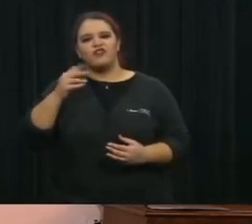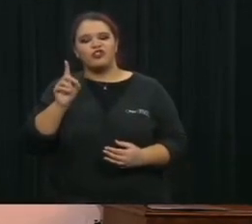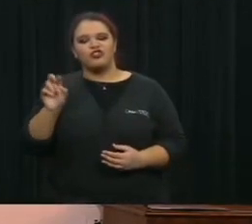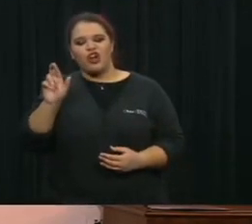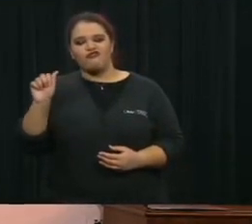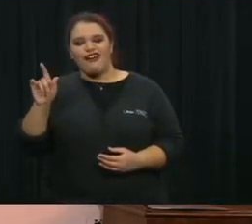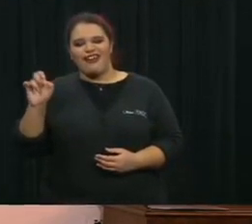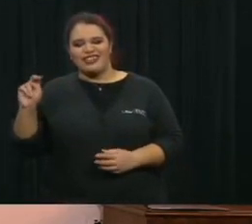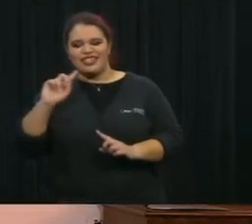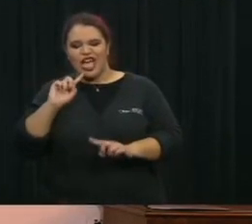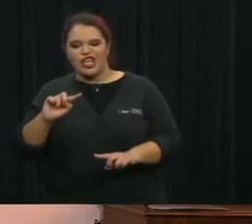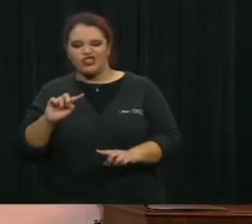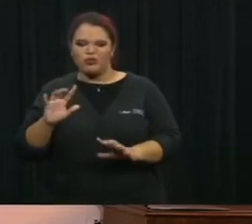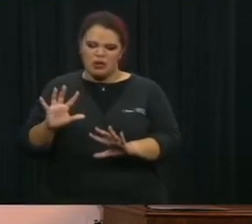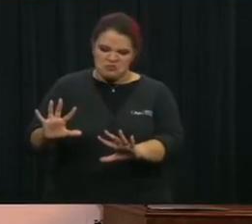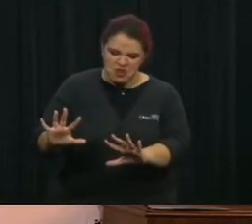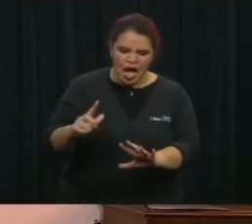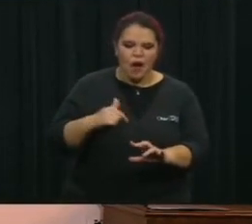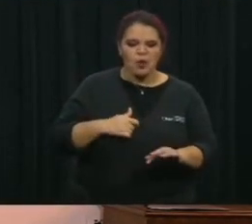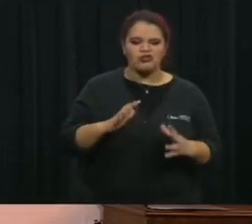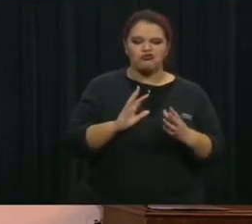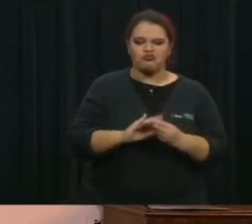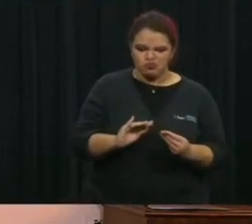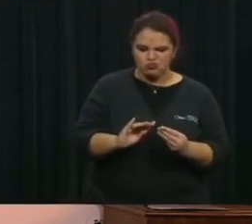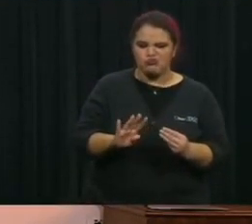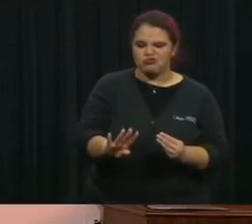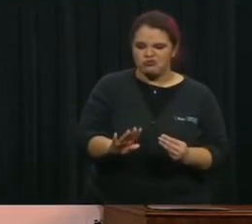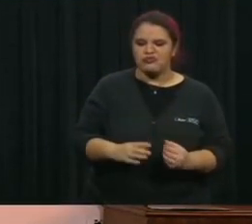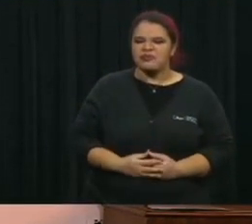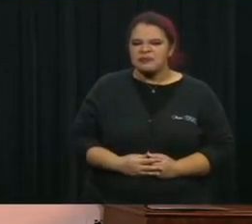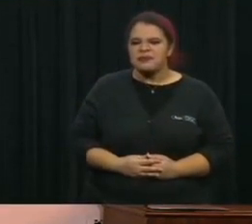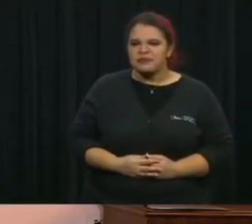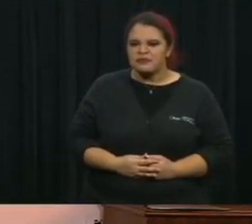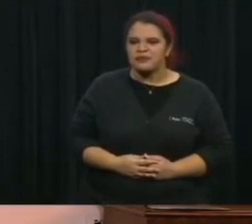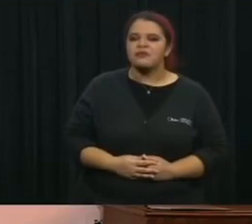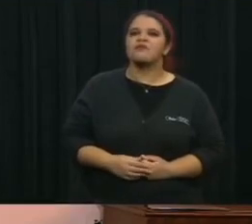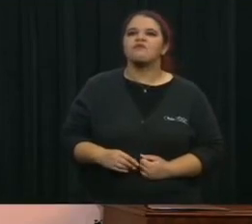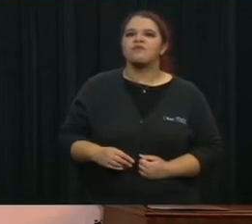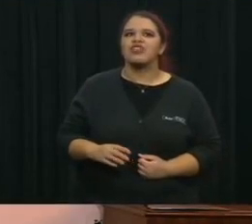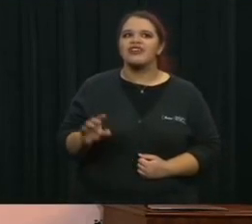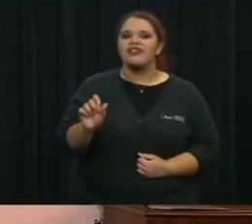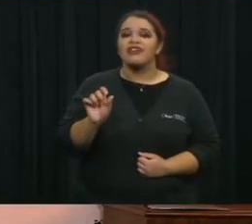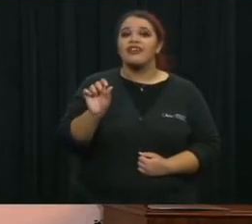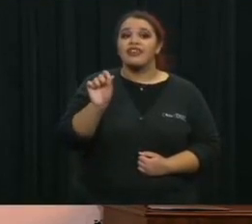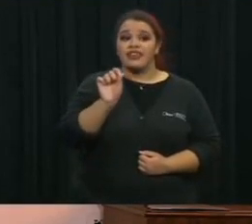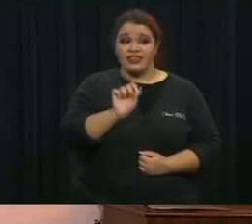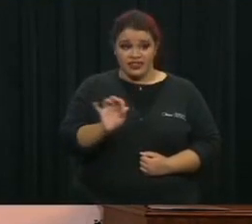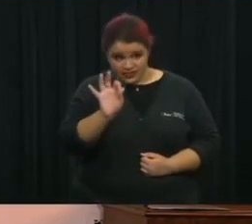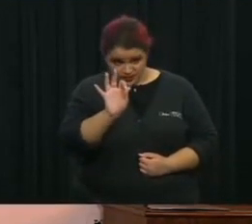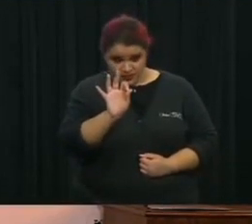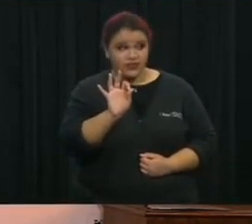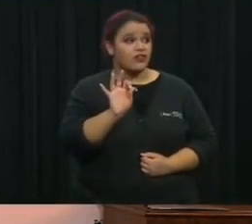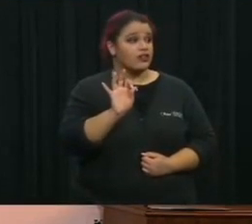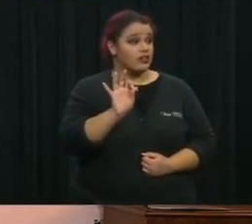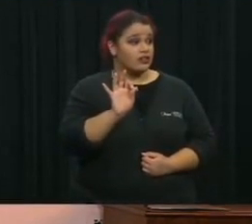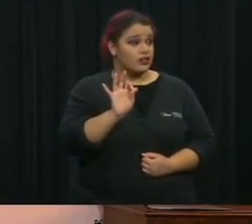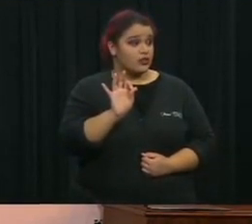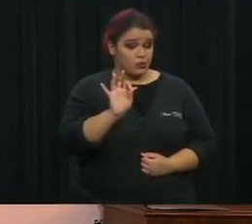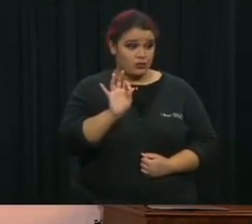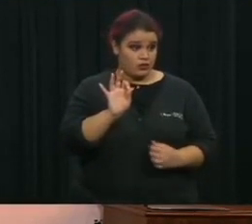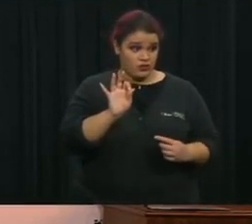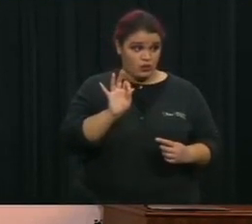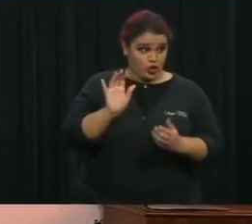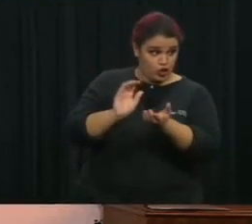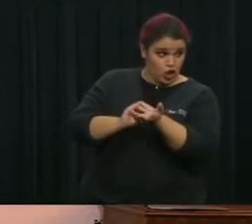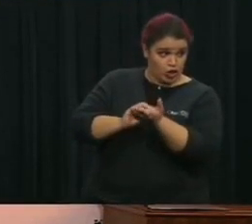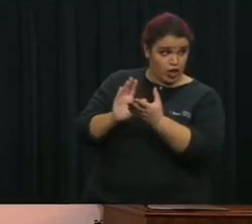I think that if people do the things that the doctors are telling them to do, they've